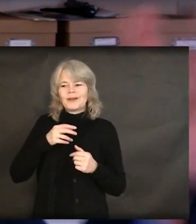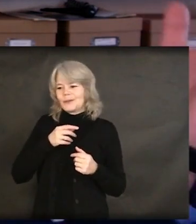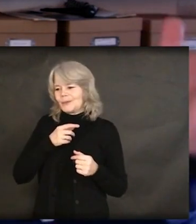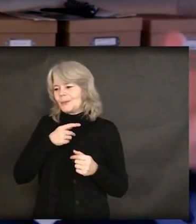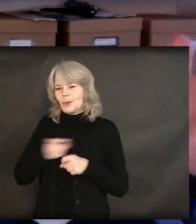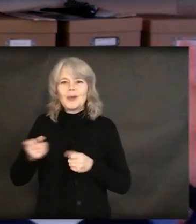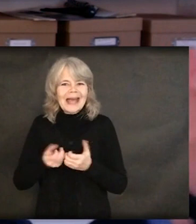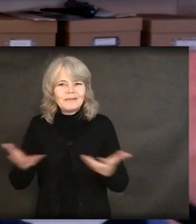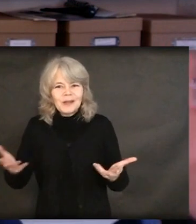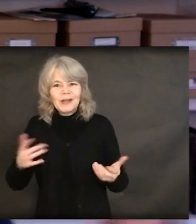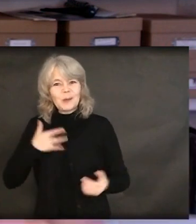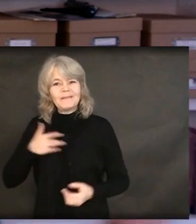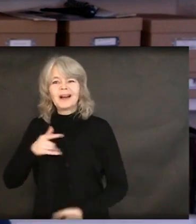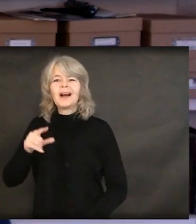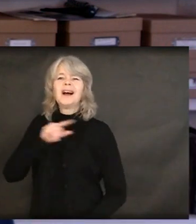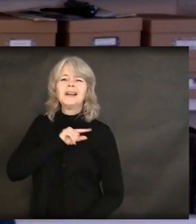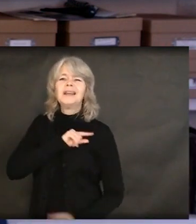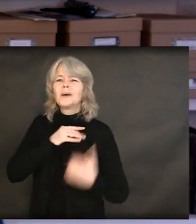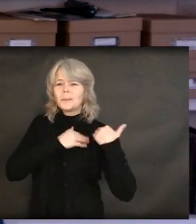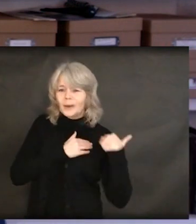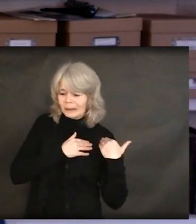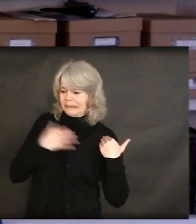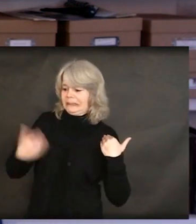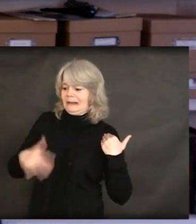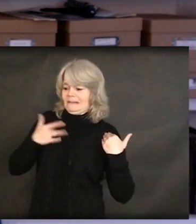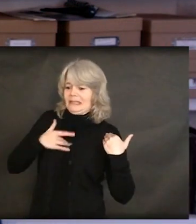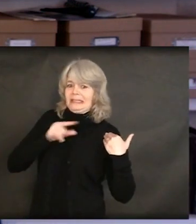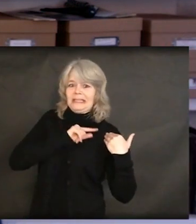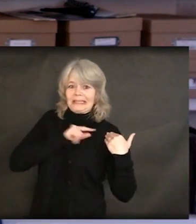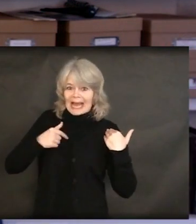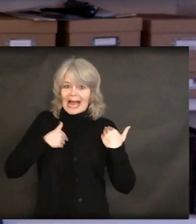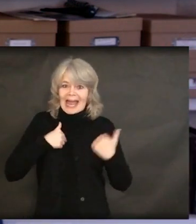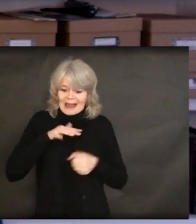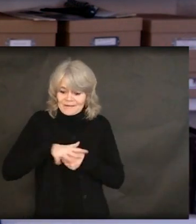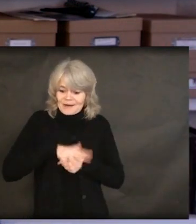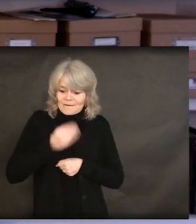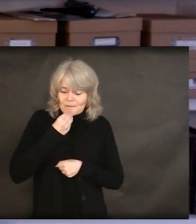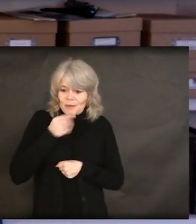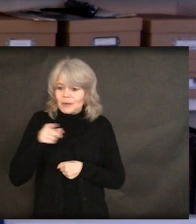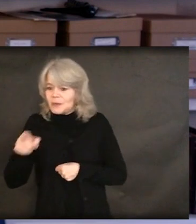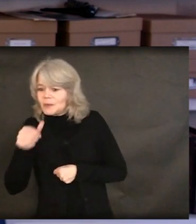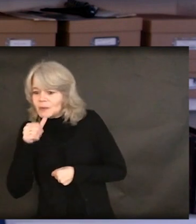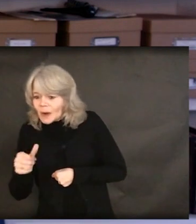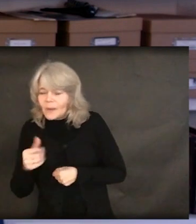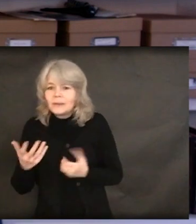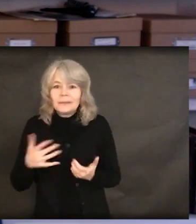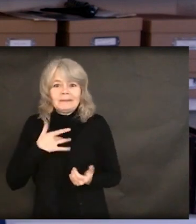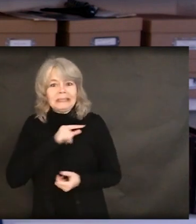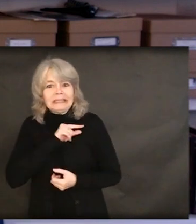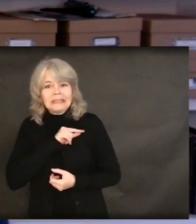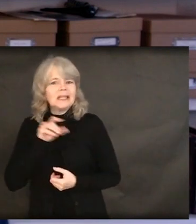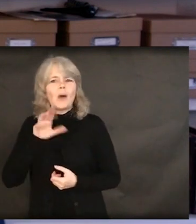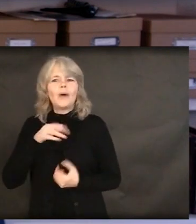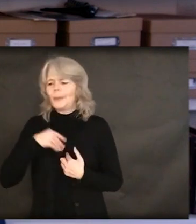Do we dwell in guilt that we have more than enough while others lack the basics? Do we ignore the plight of others because there